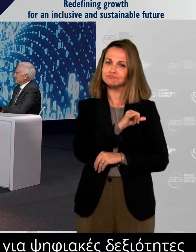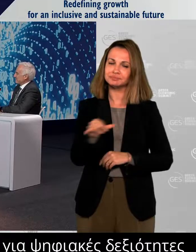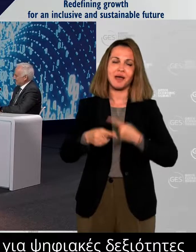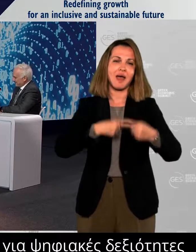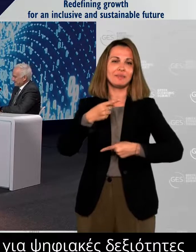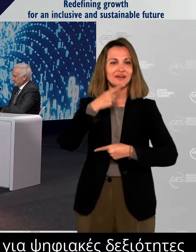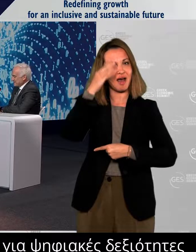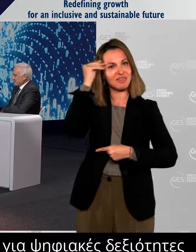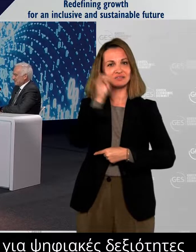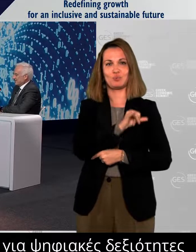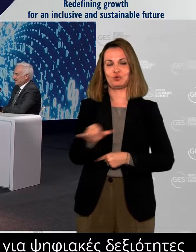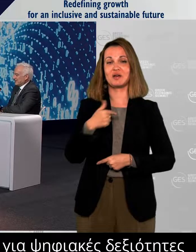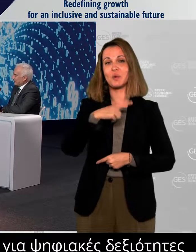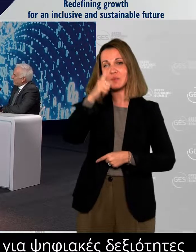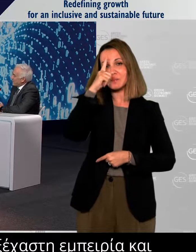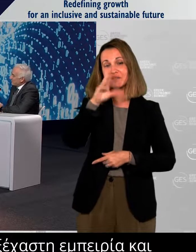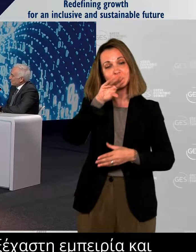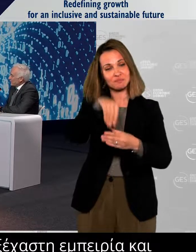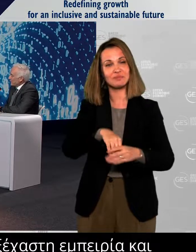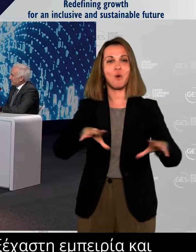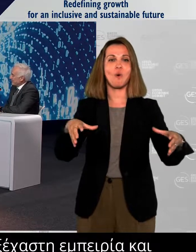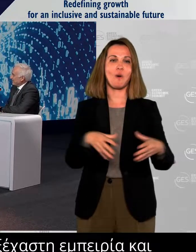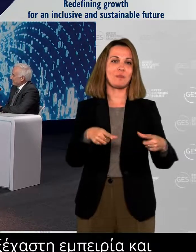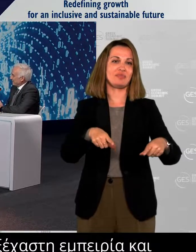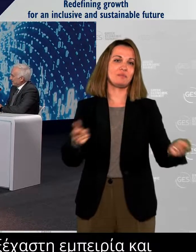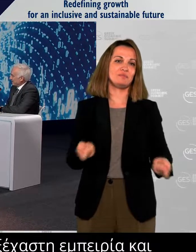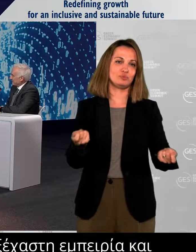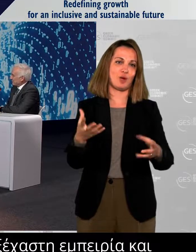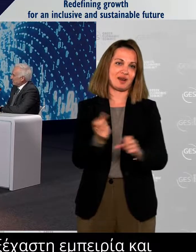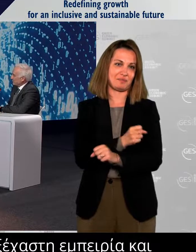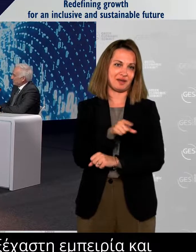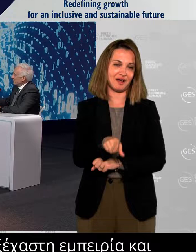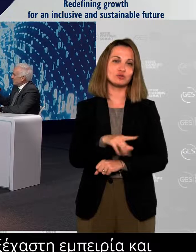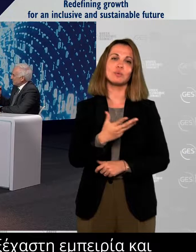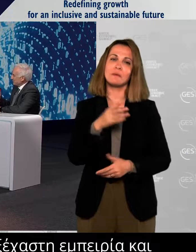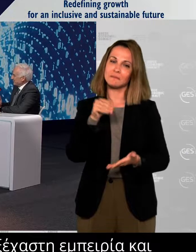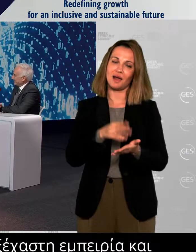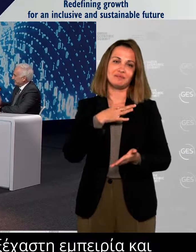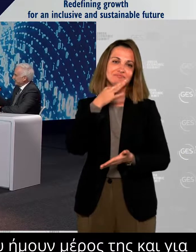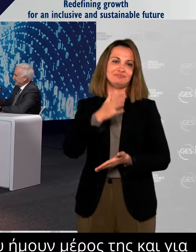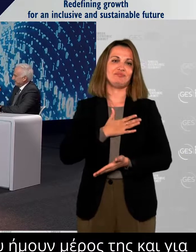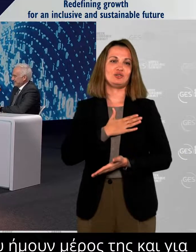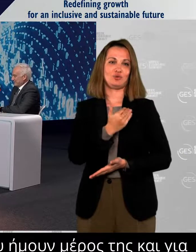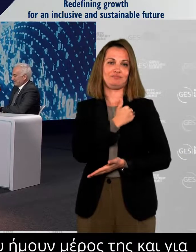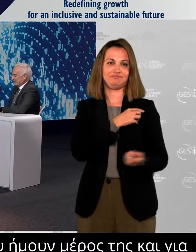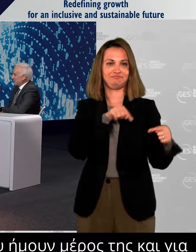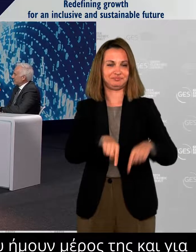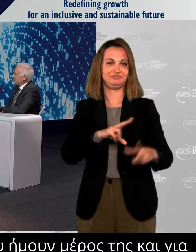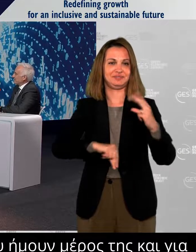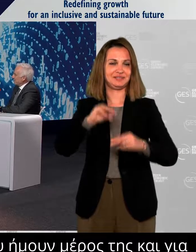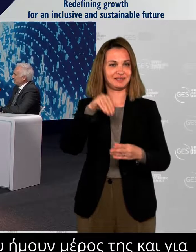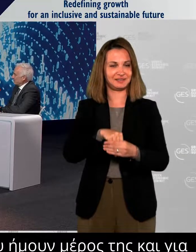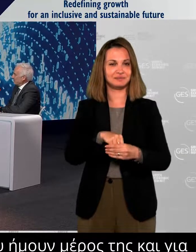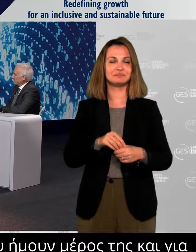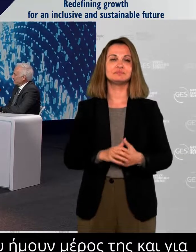with all of you. Thank you. Yes, unfortunately, we were not there at the time because we were in Washington, but we heard